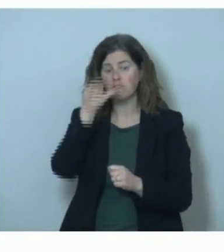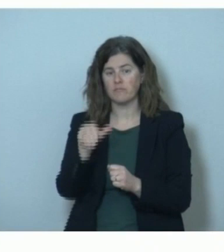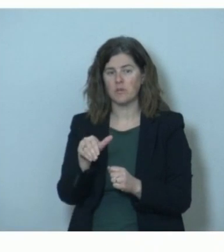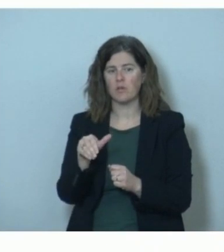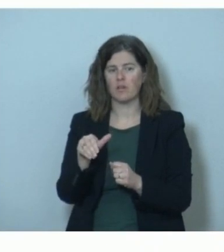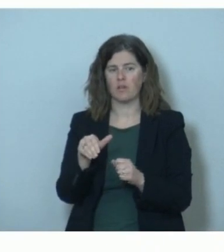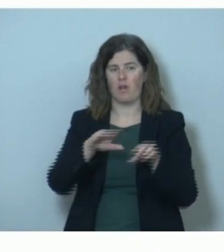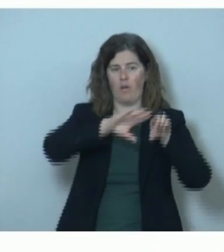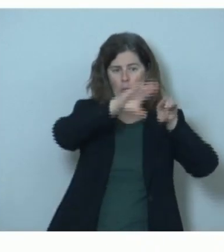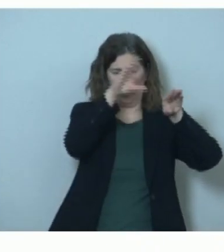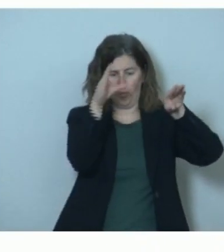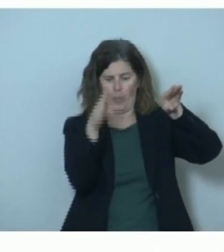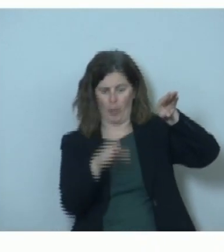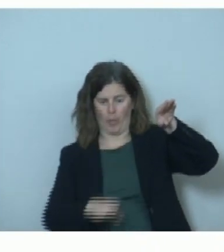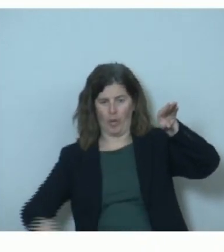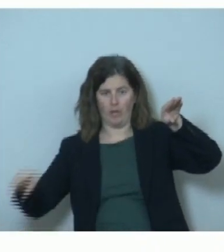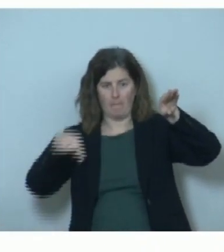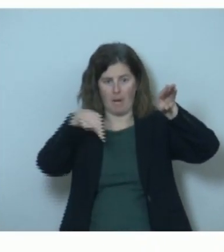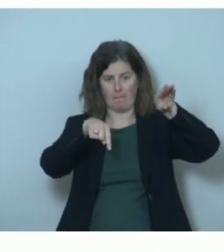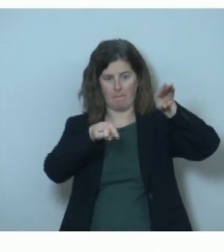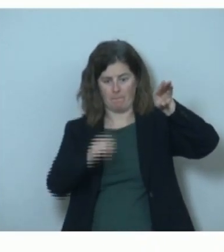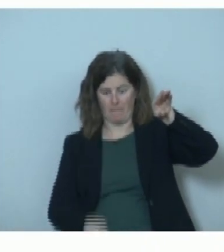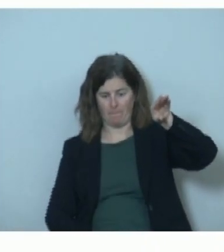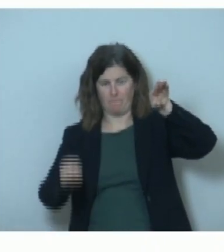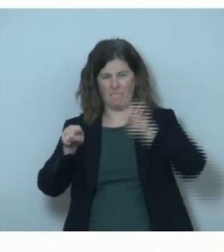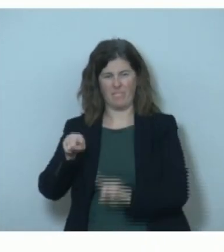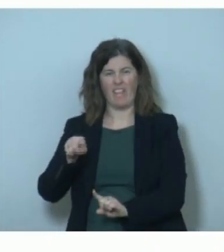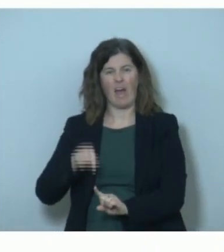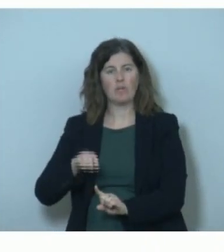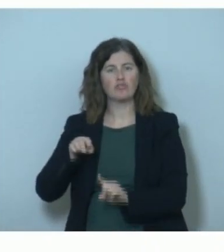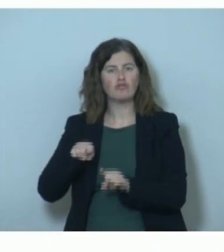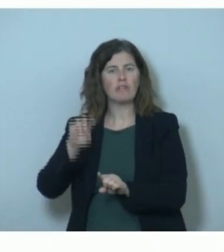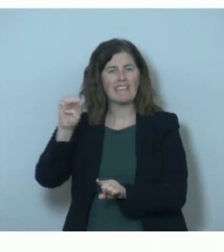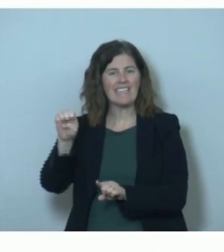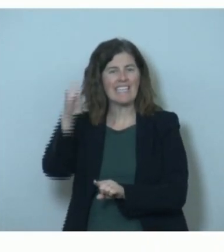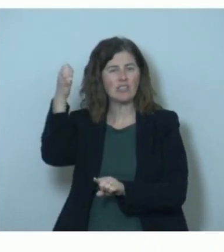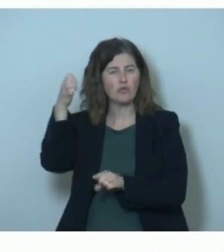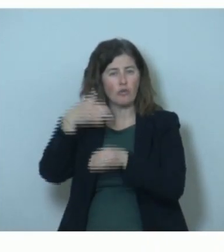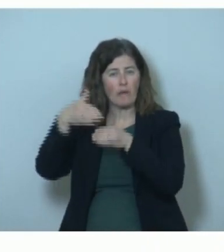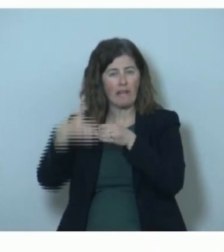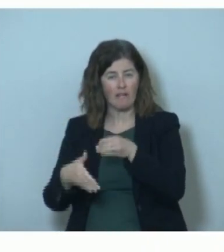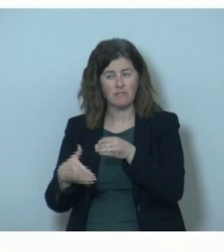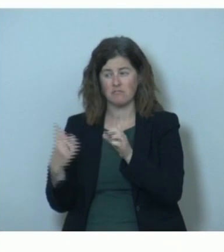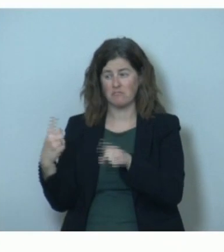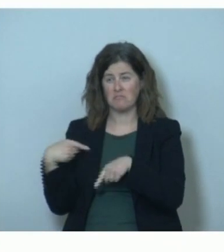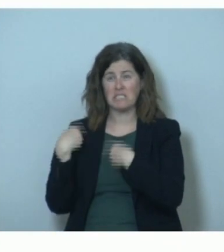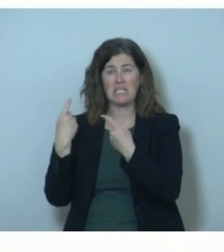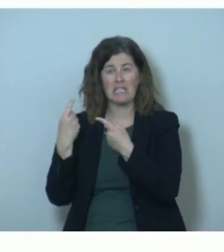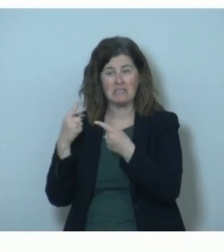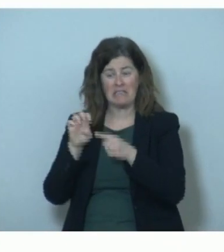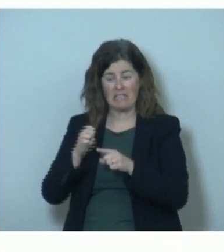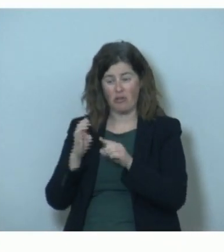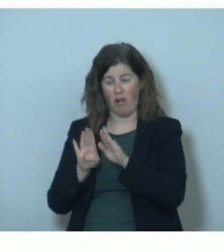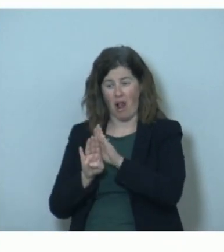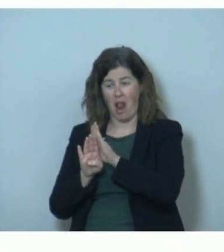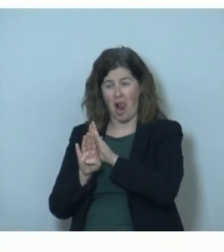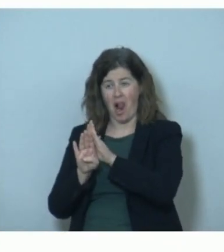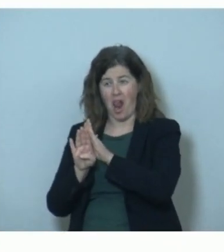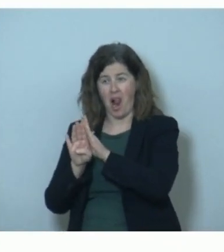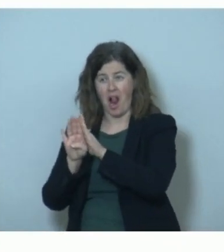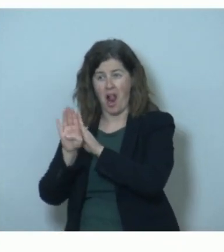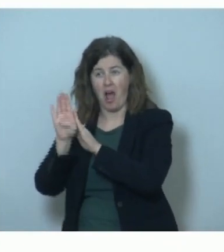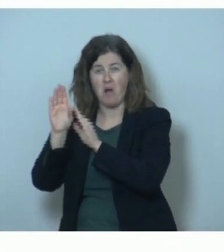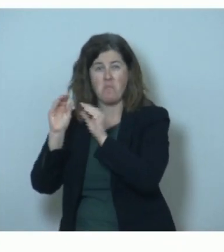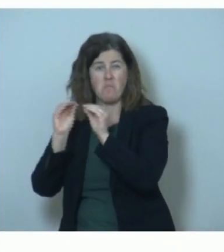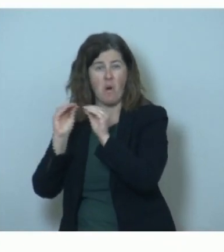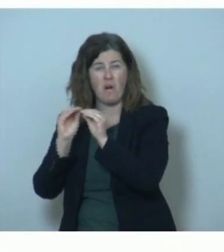very low point, that bottom spike was Easter, and since then there's been a steady uptick in travel and a typical high